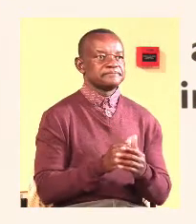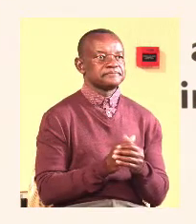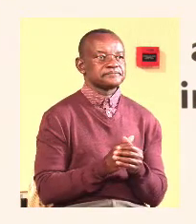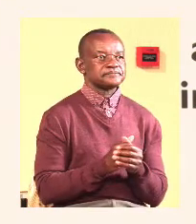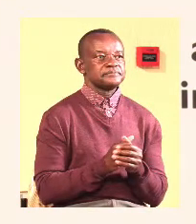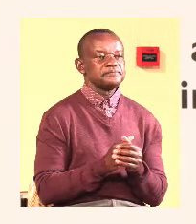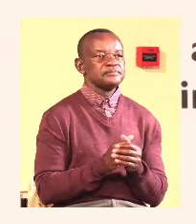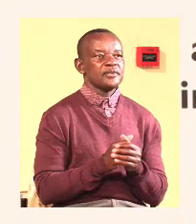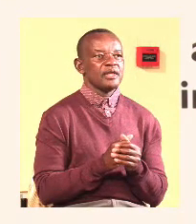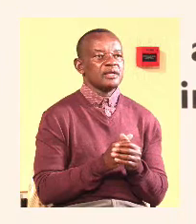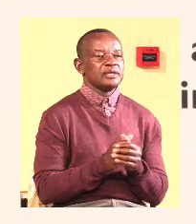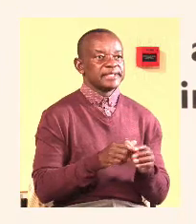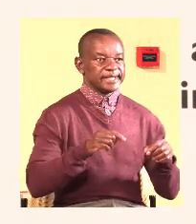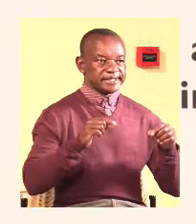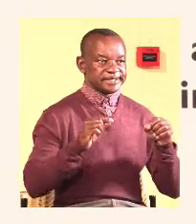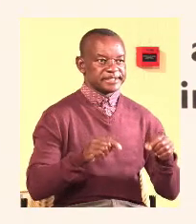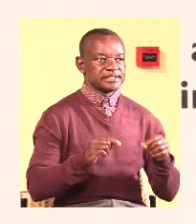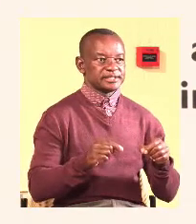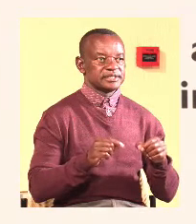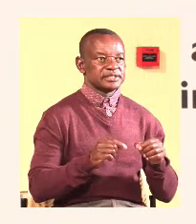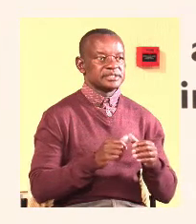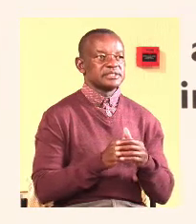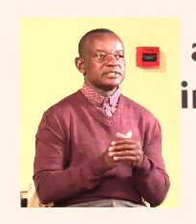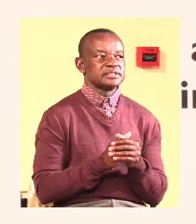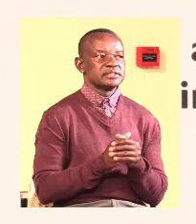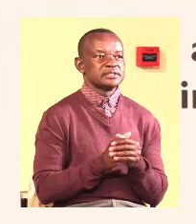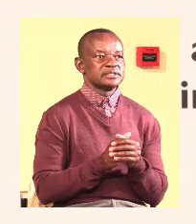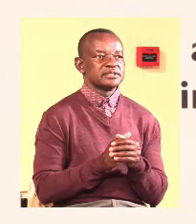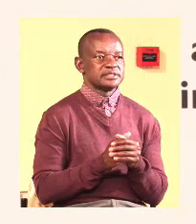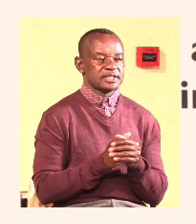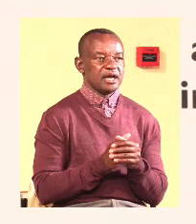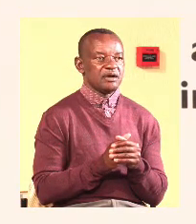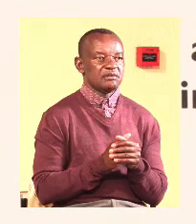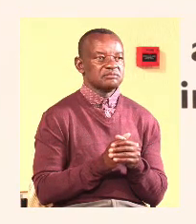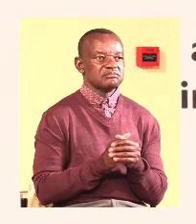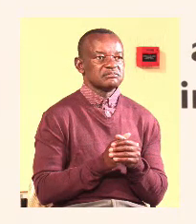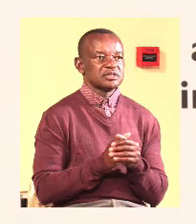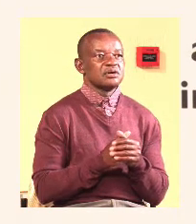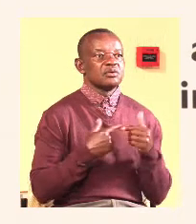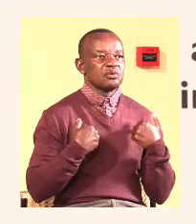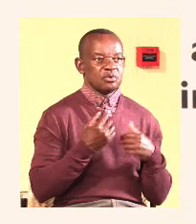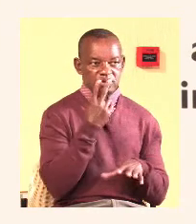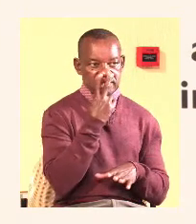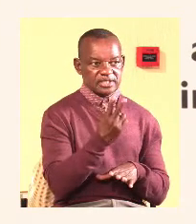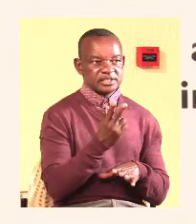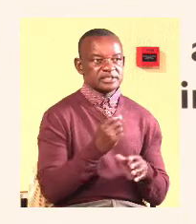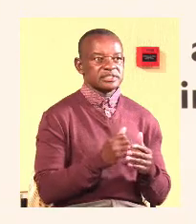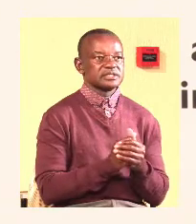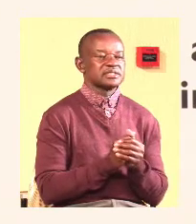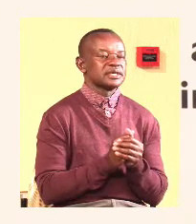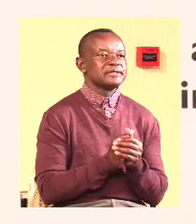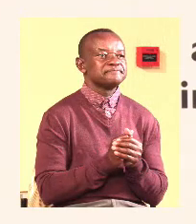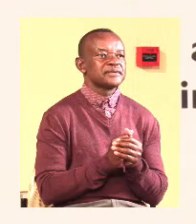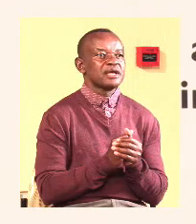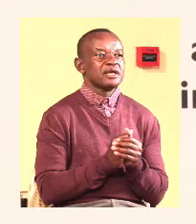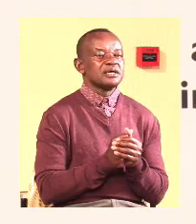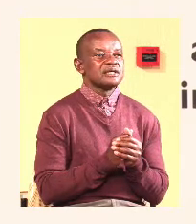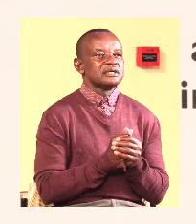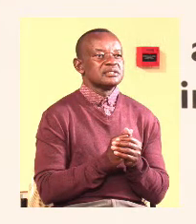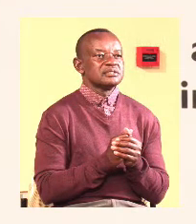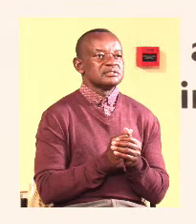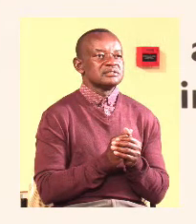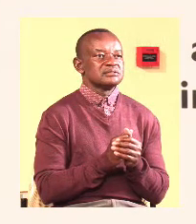is, really things has become business unusual. You are not, as a taxi driver, supposed to